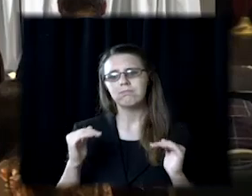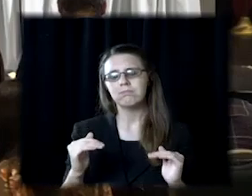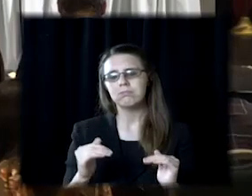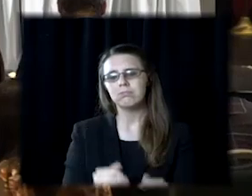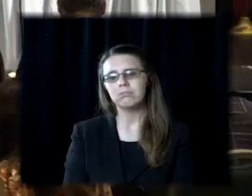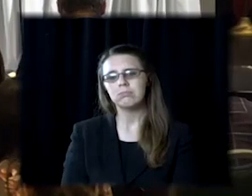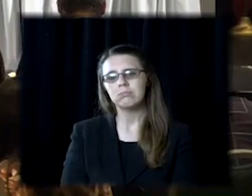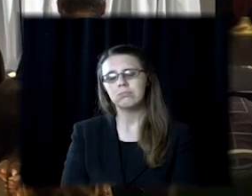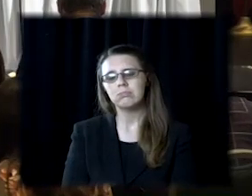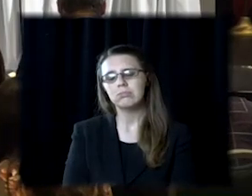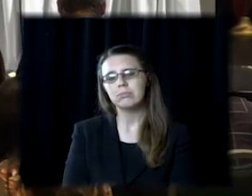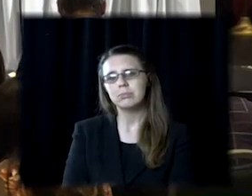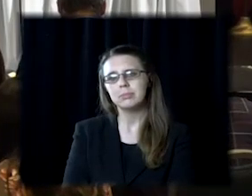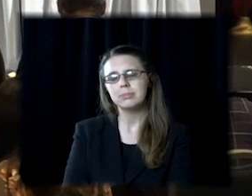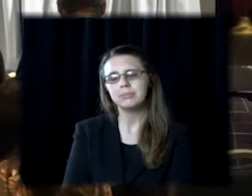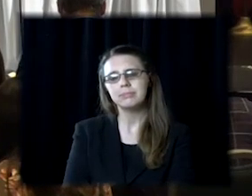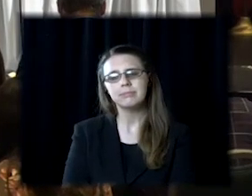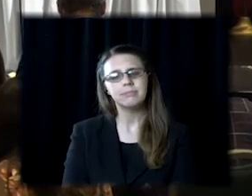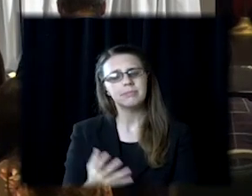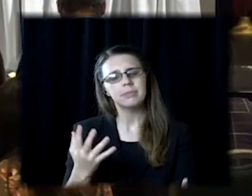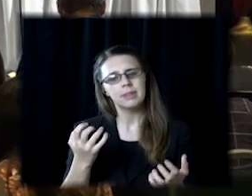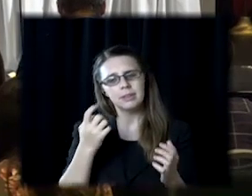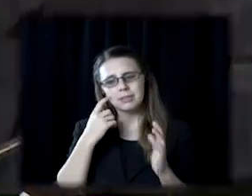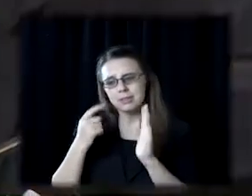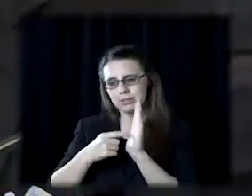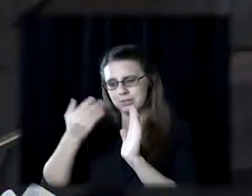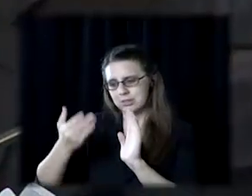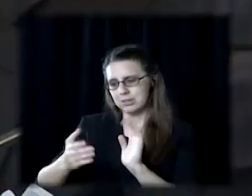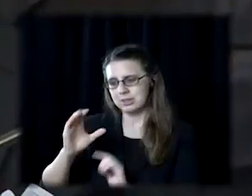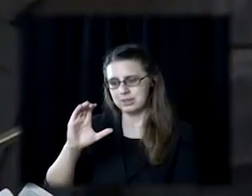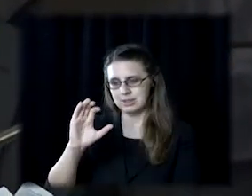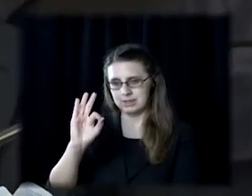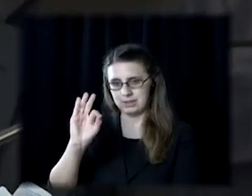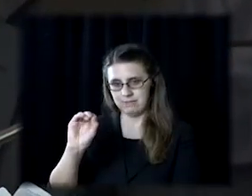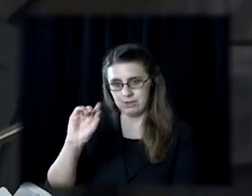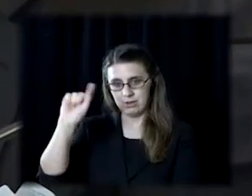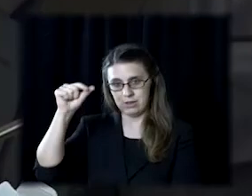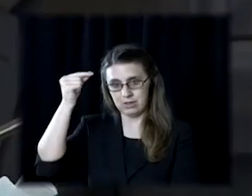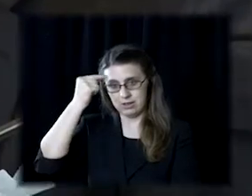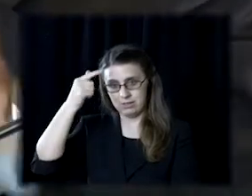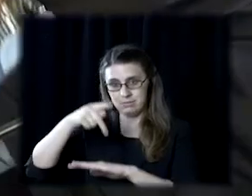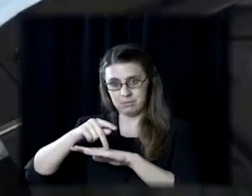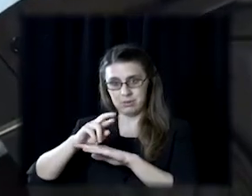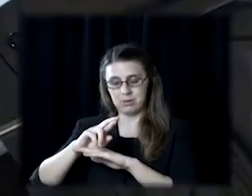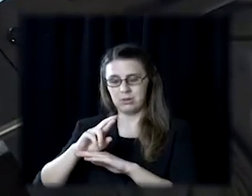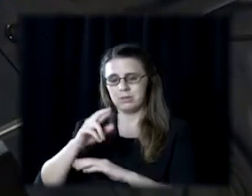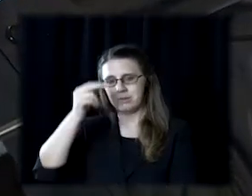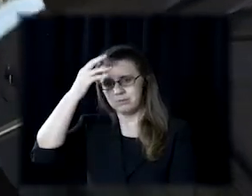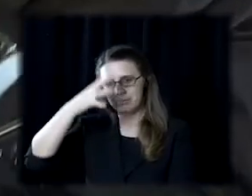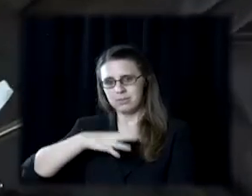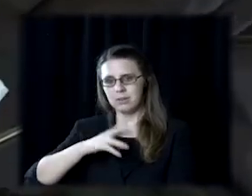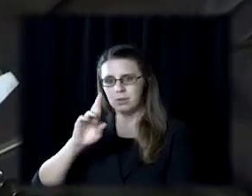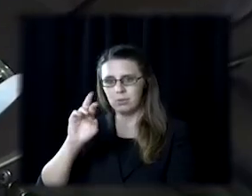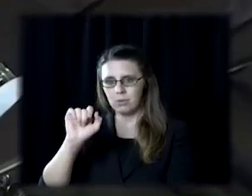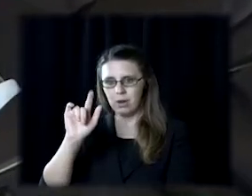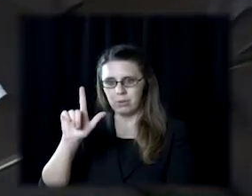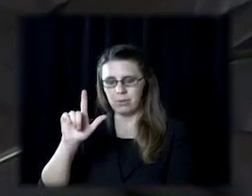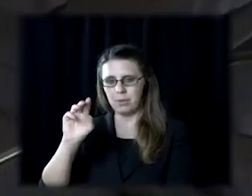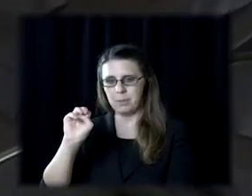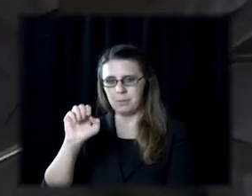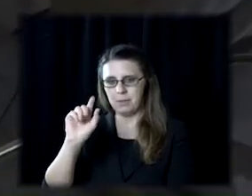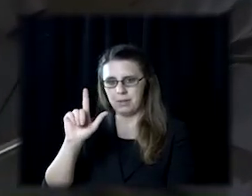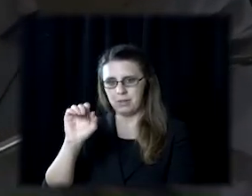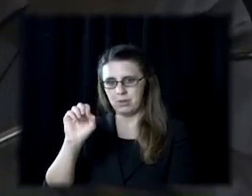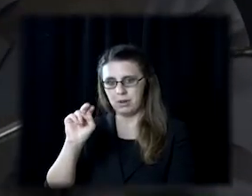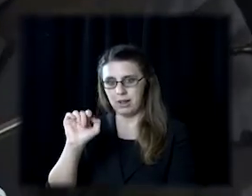and I would like to recognize the CFO of the Governor of Puerto Rico, Mr. Raul Maldonado, who I'm told will make certain remarks